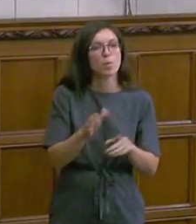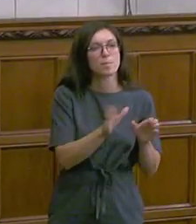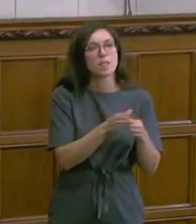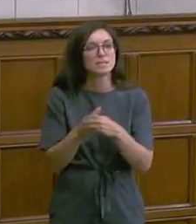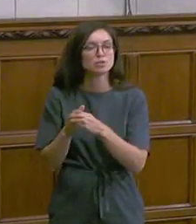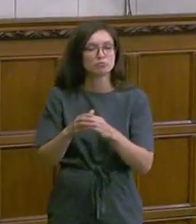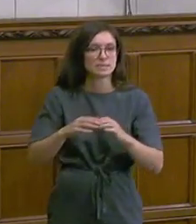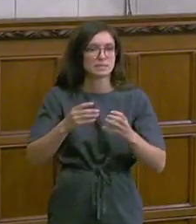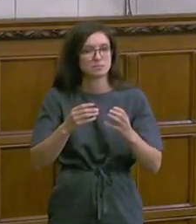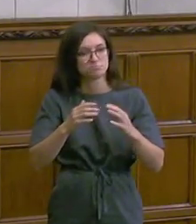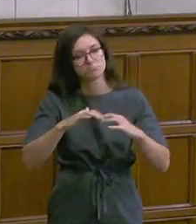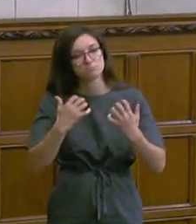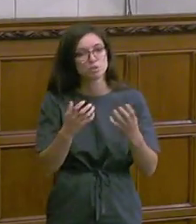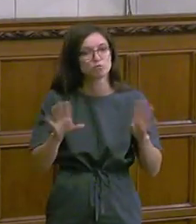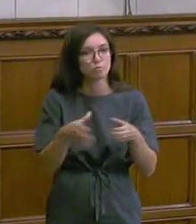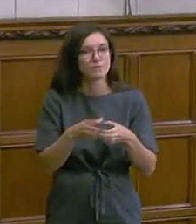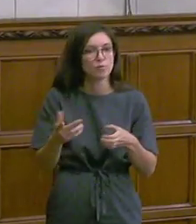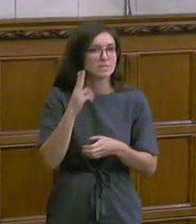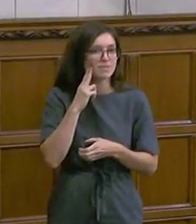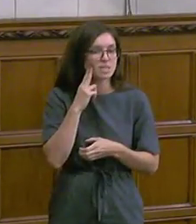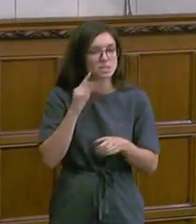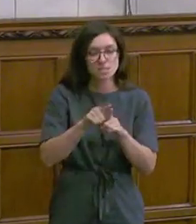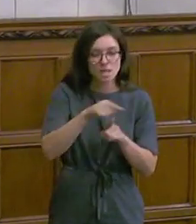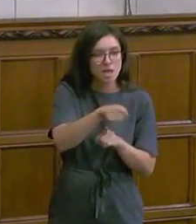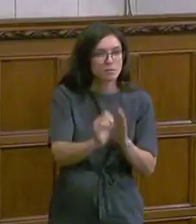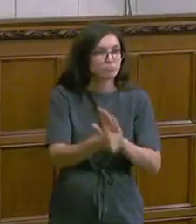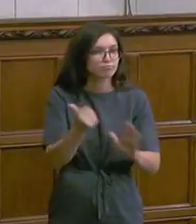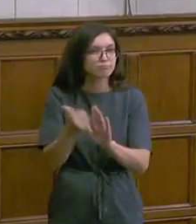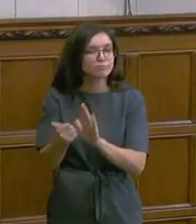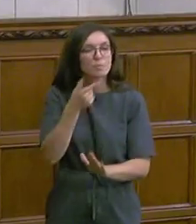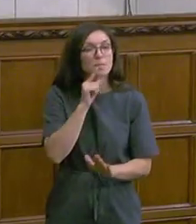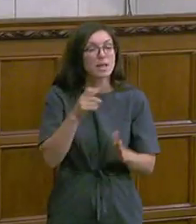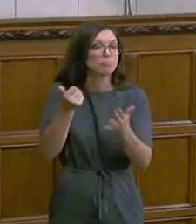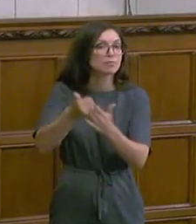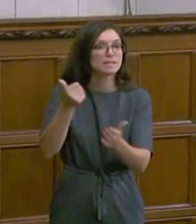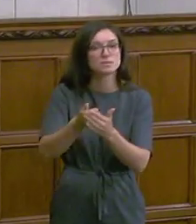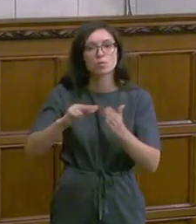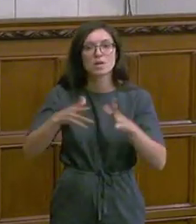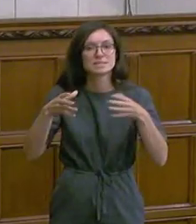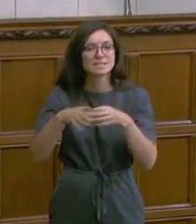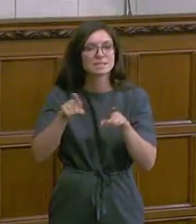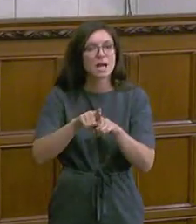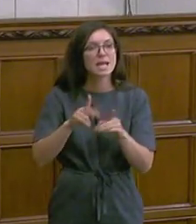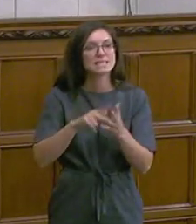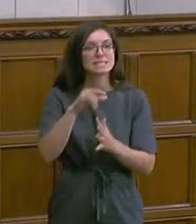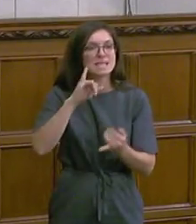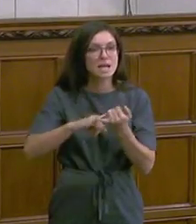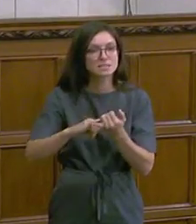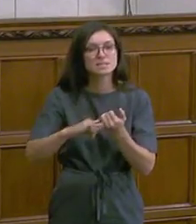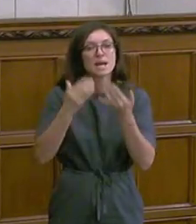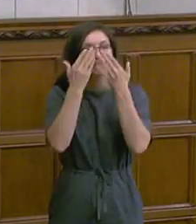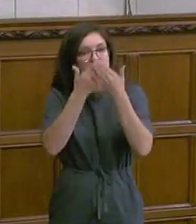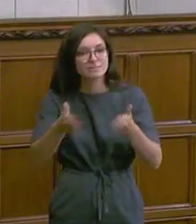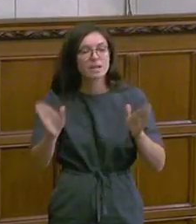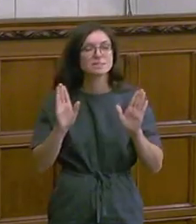who work with and for deaf people, and with great organisations like the National Deaf Children's Society, Action on Hearing Loss, Auditory